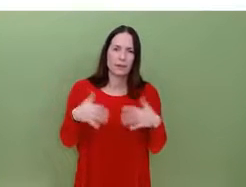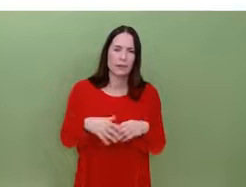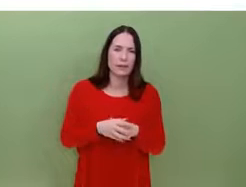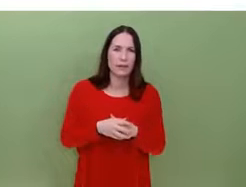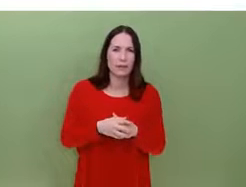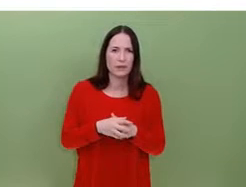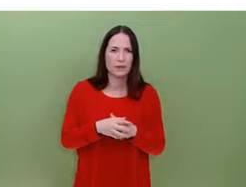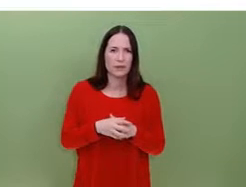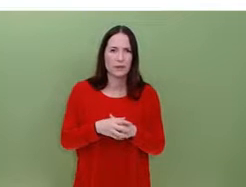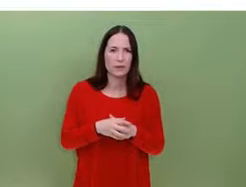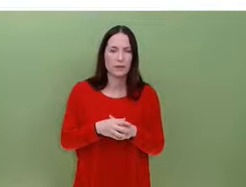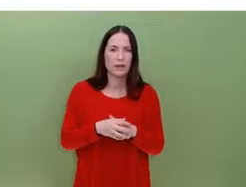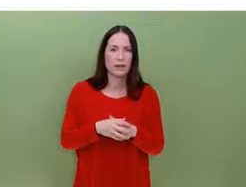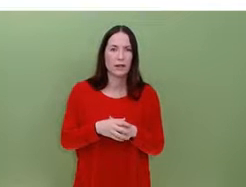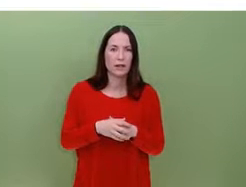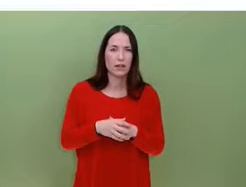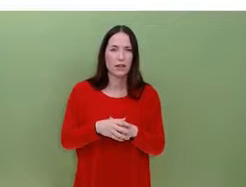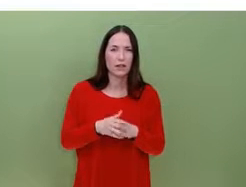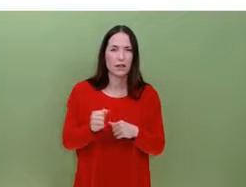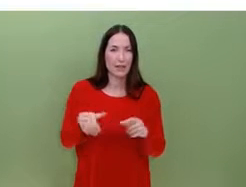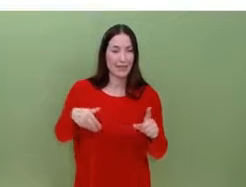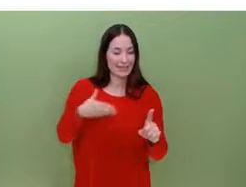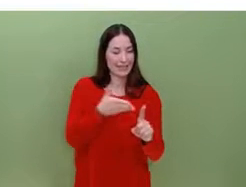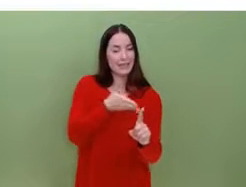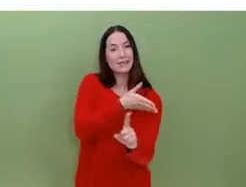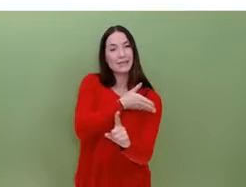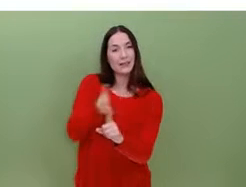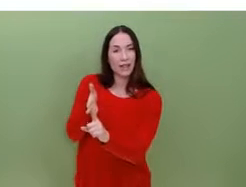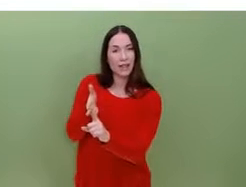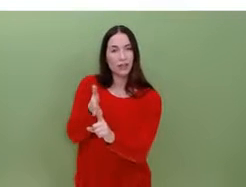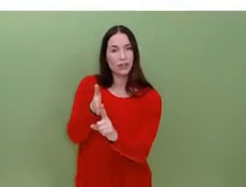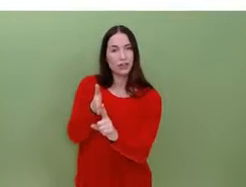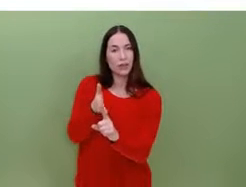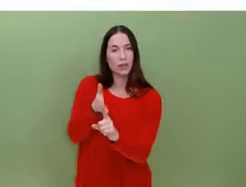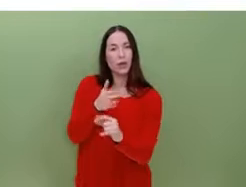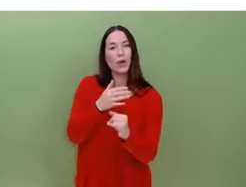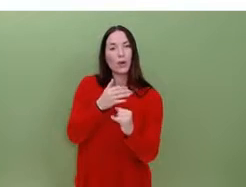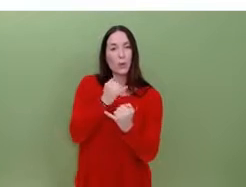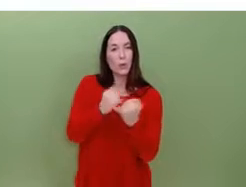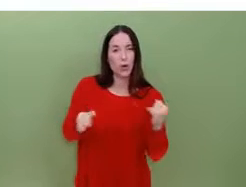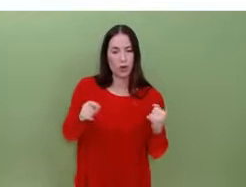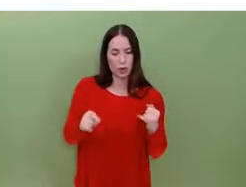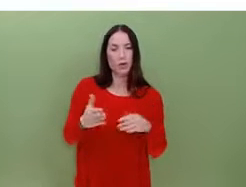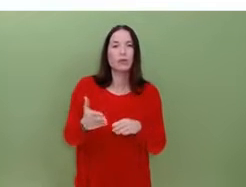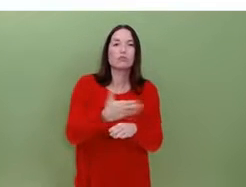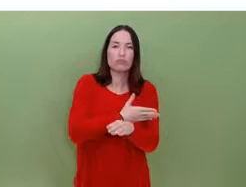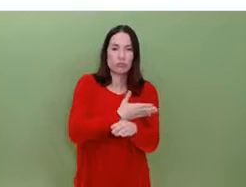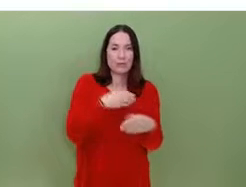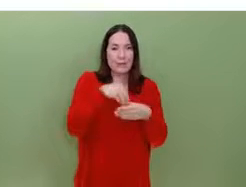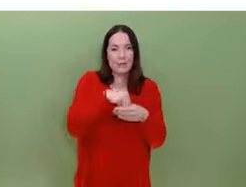The deviations are most pronounced in those with pre-existing mental health